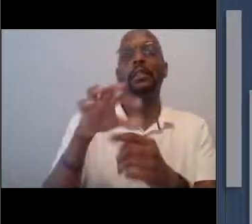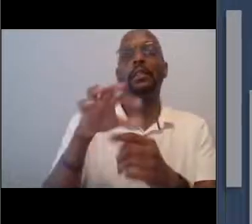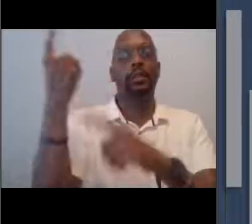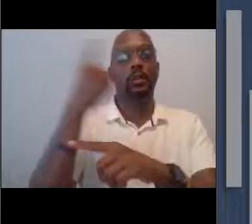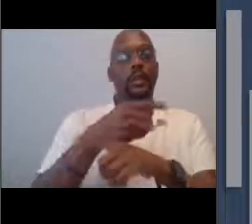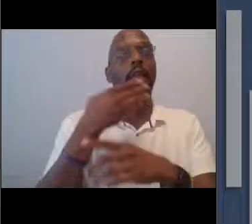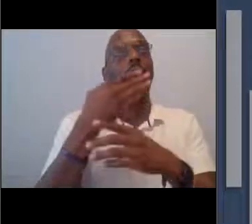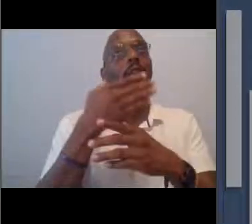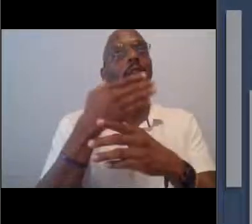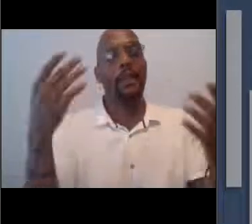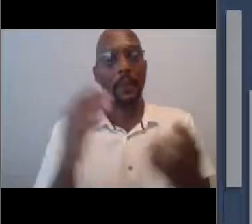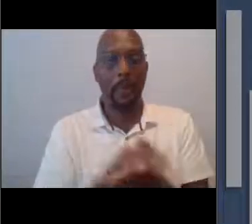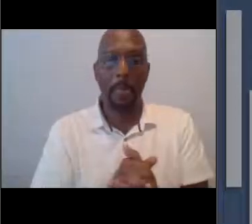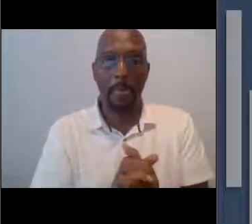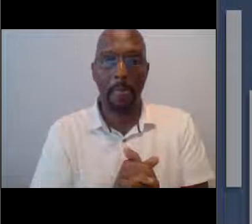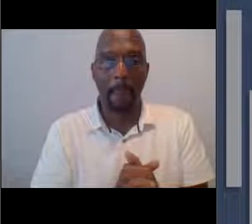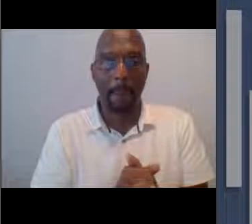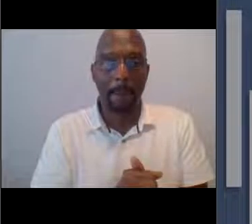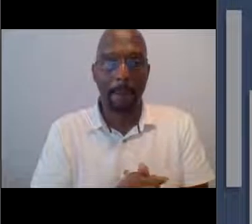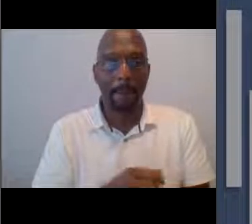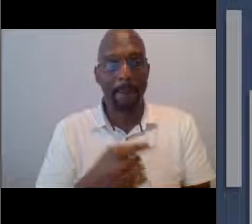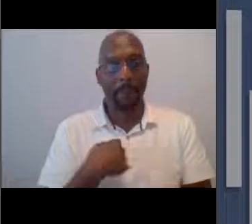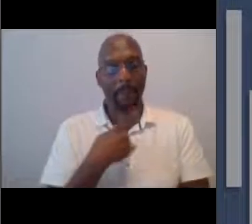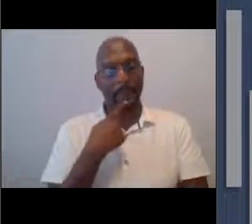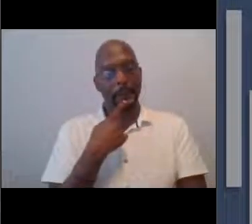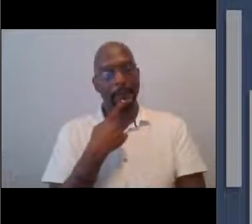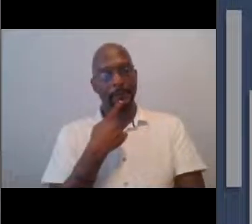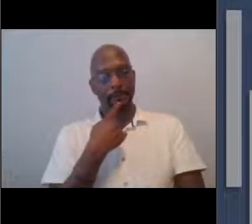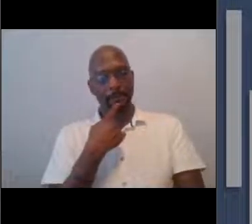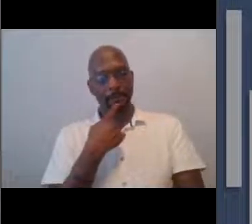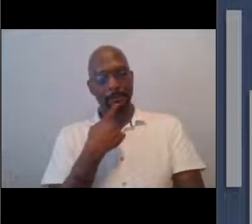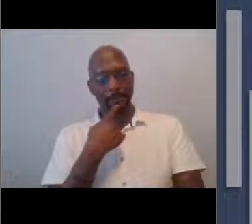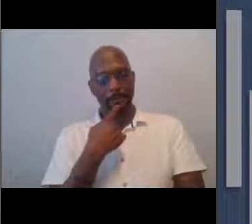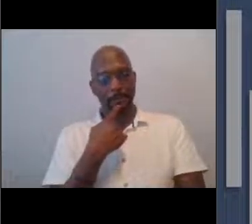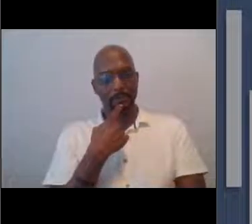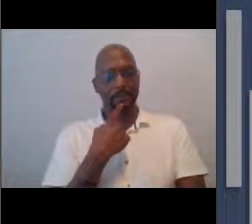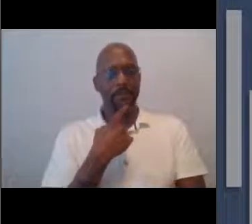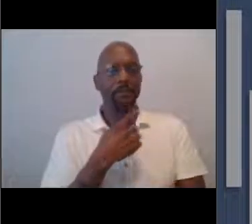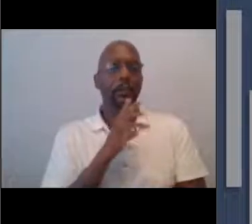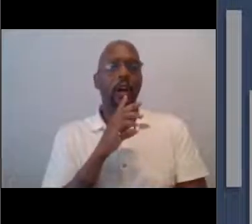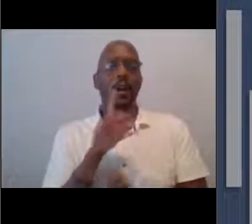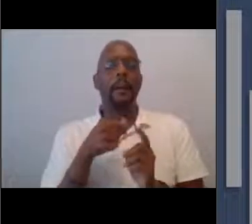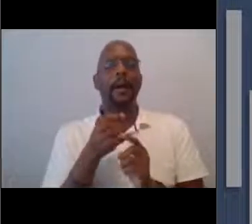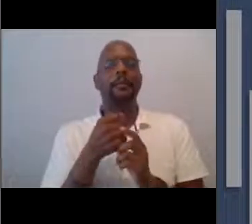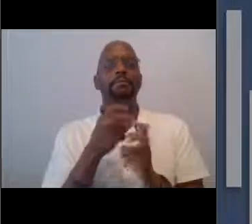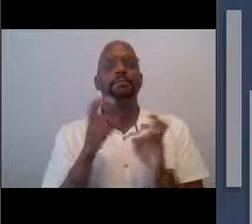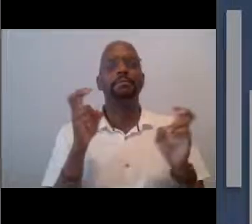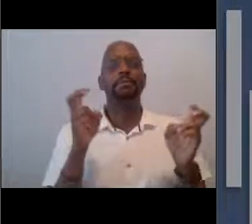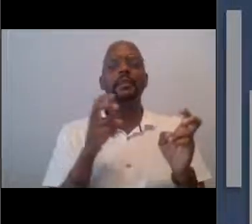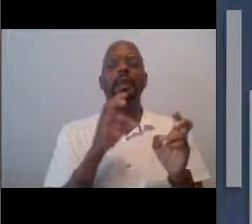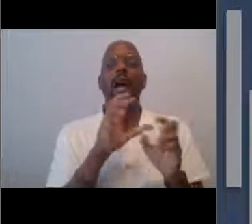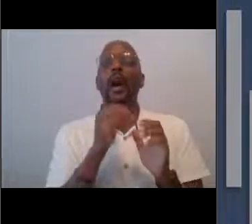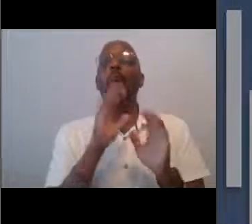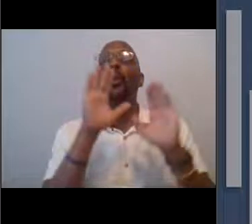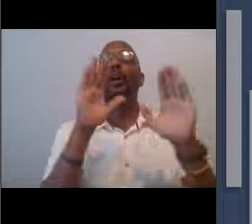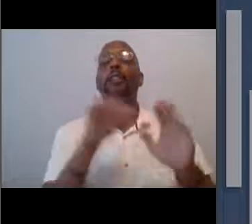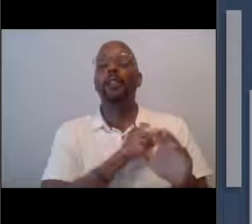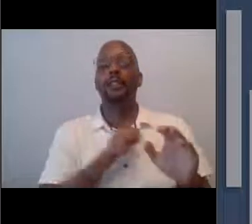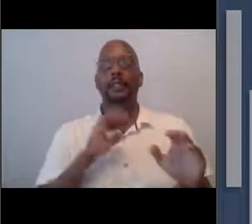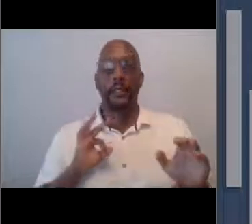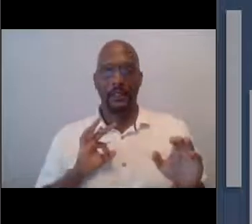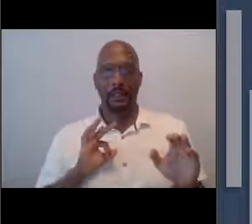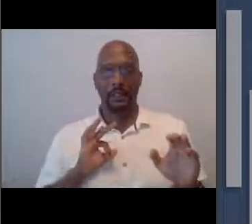Yes, Commissioner Davis. I just wanted to piggyback on the comments talking about how great this staff is.